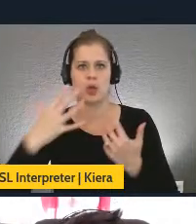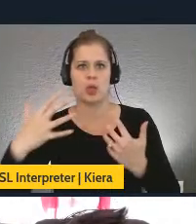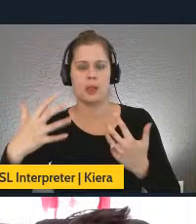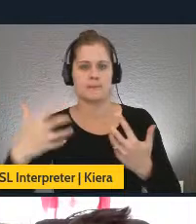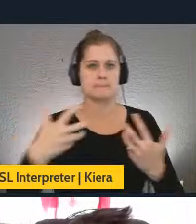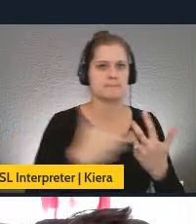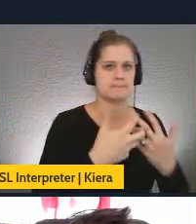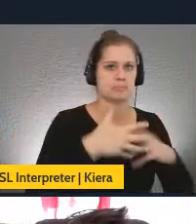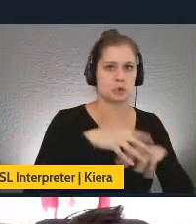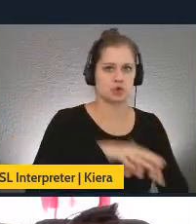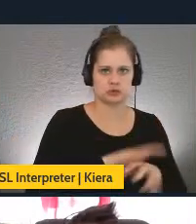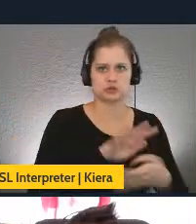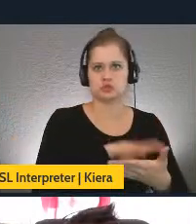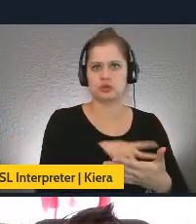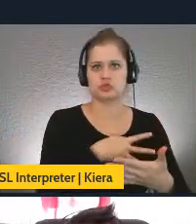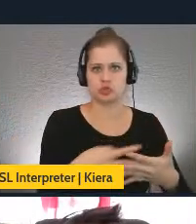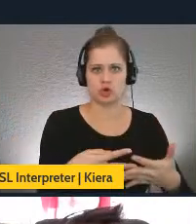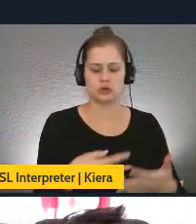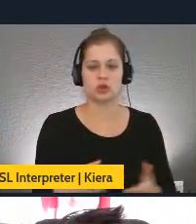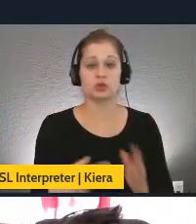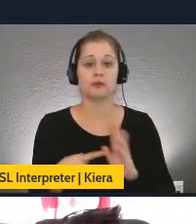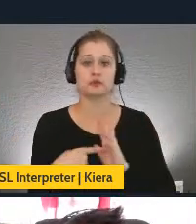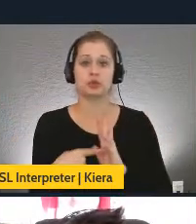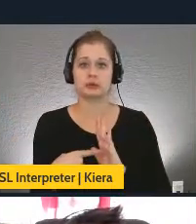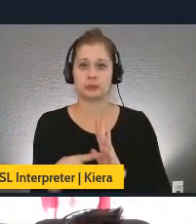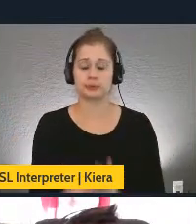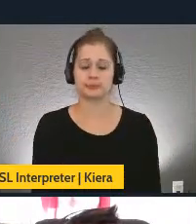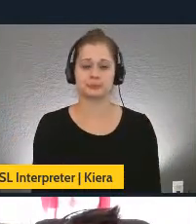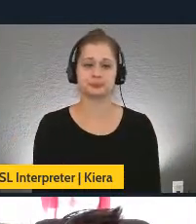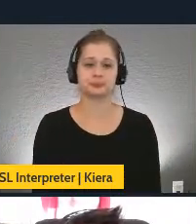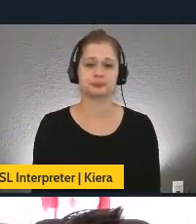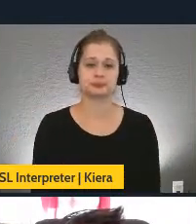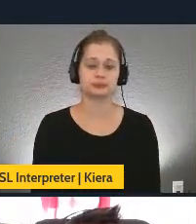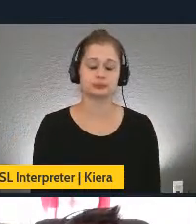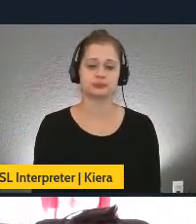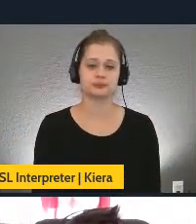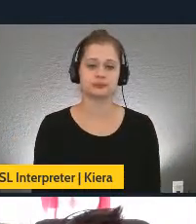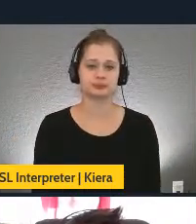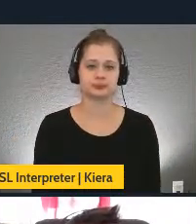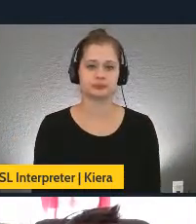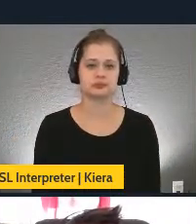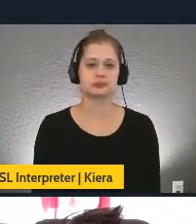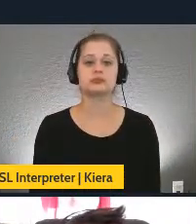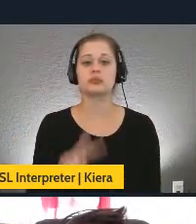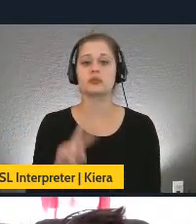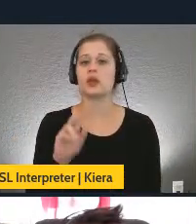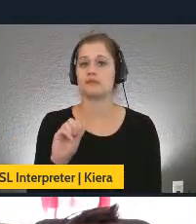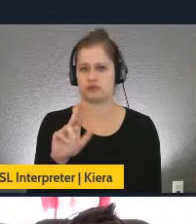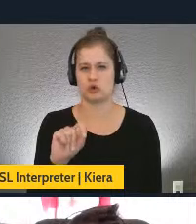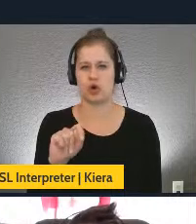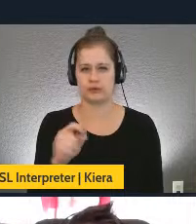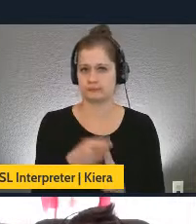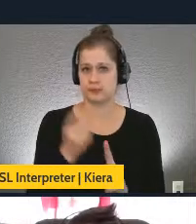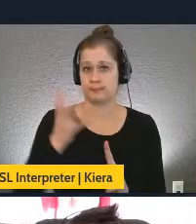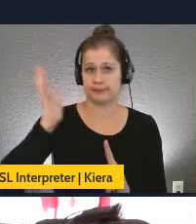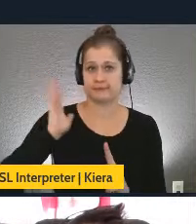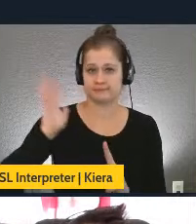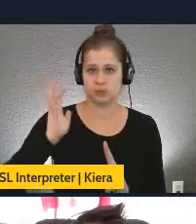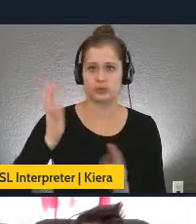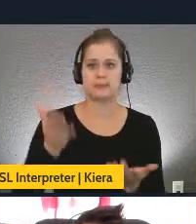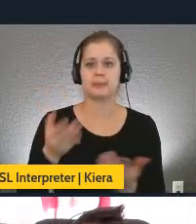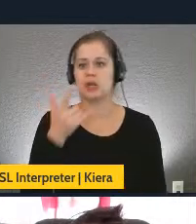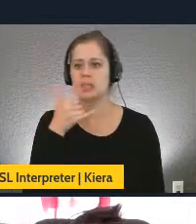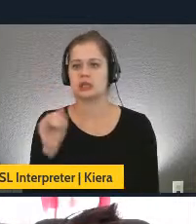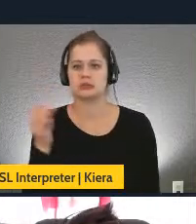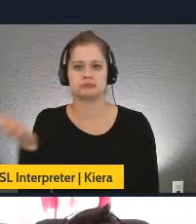chart. So for example, the Vault use case that we saw before might become like this.